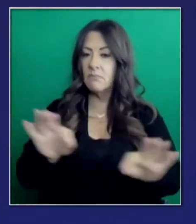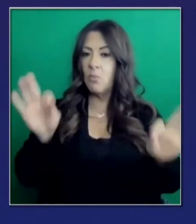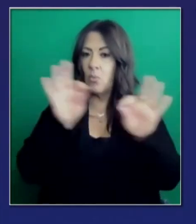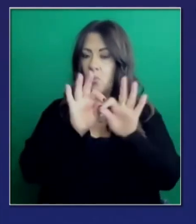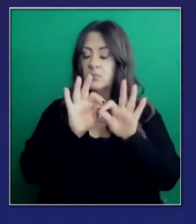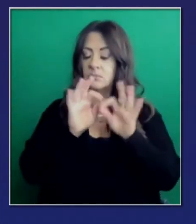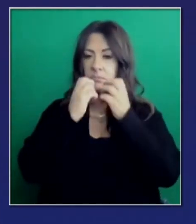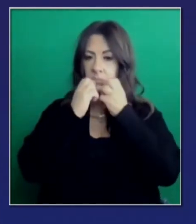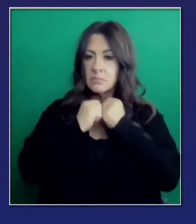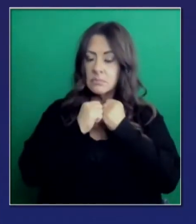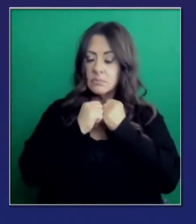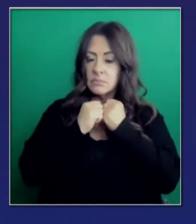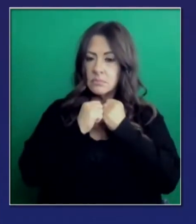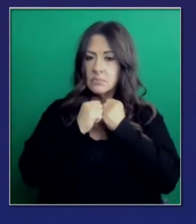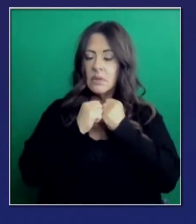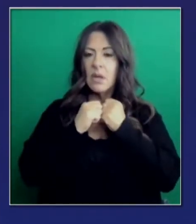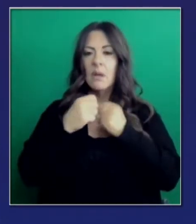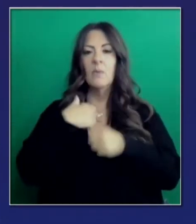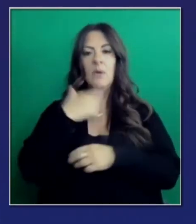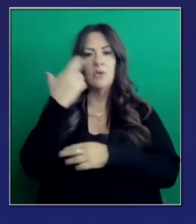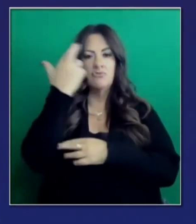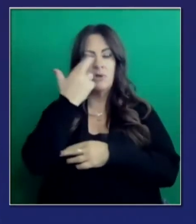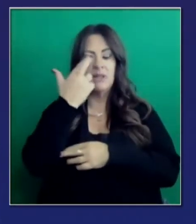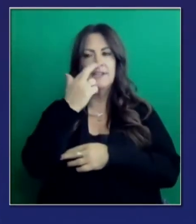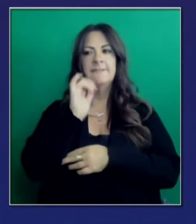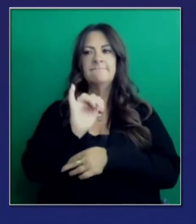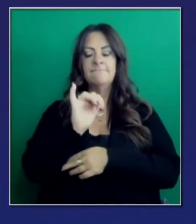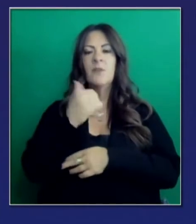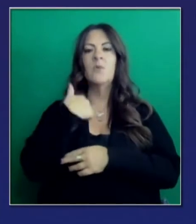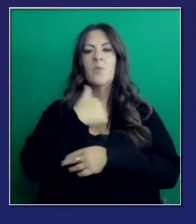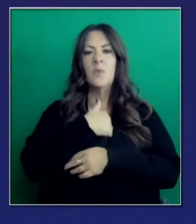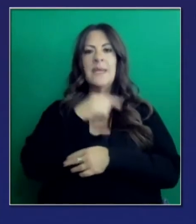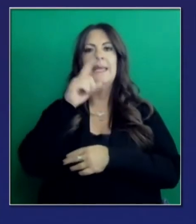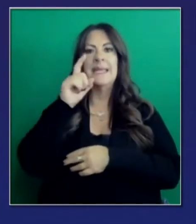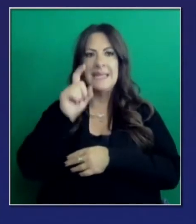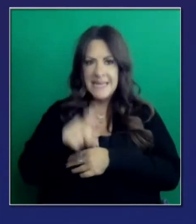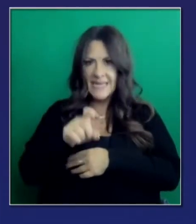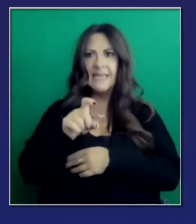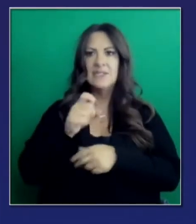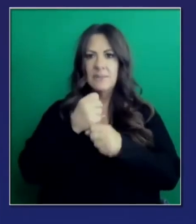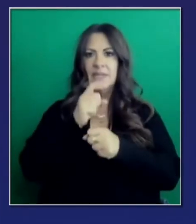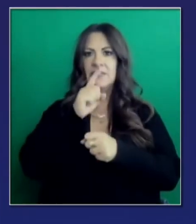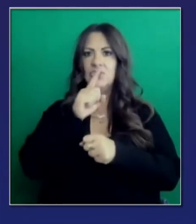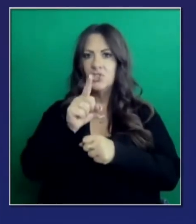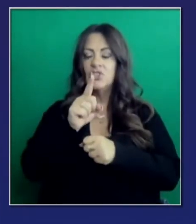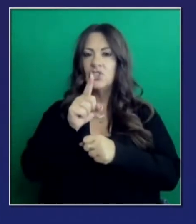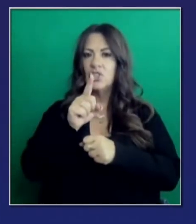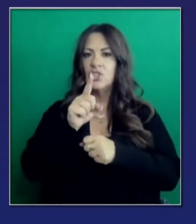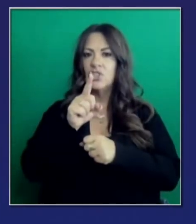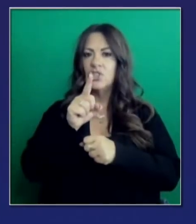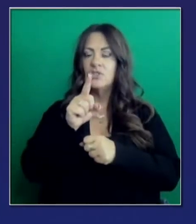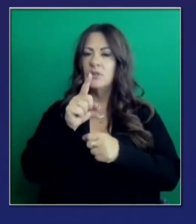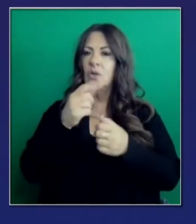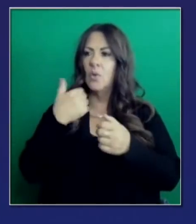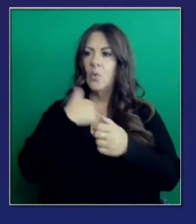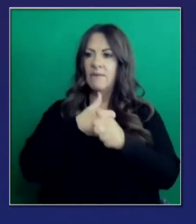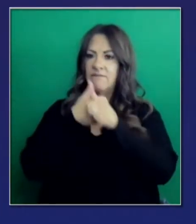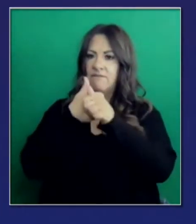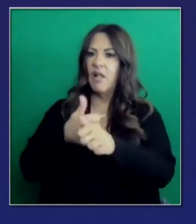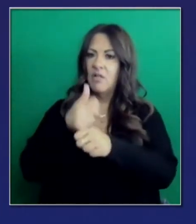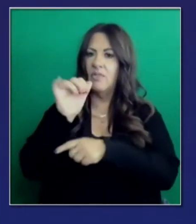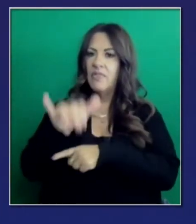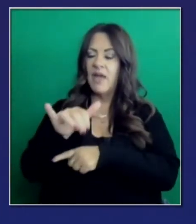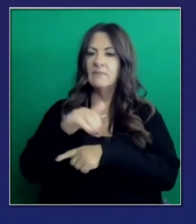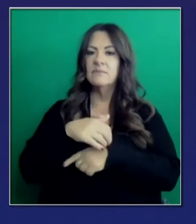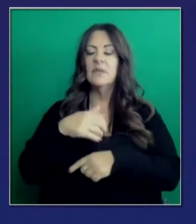have got to increase throughput here. And while we are proud of the framework we put out, CDC put out,